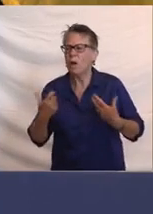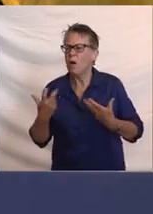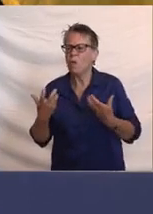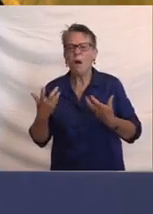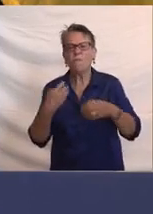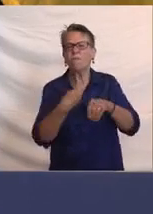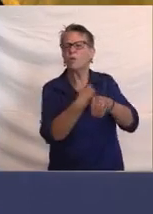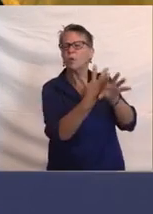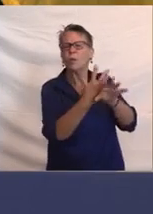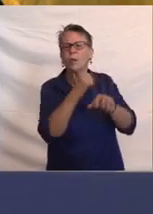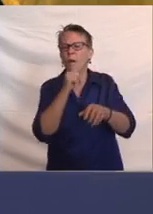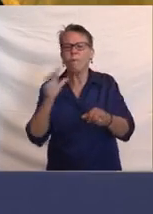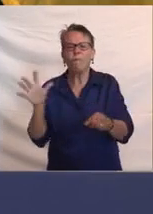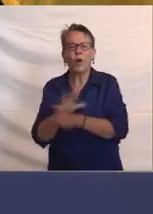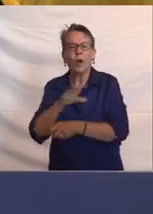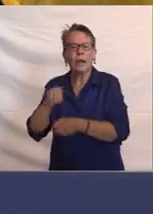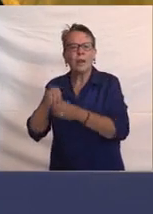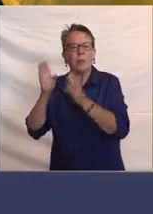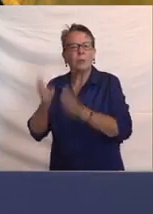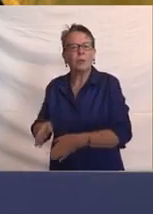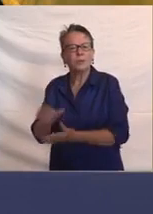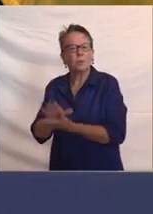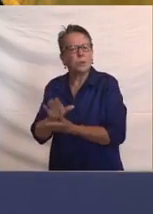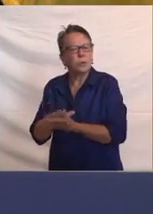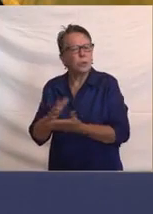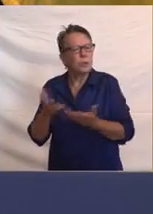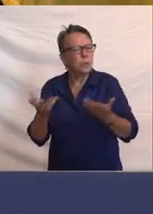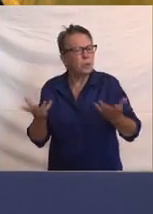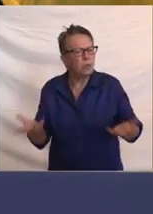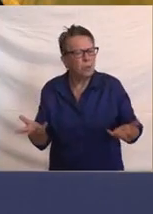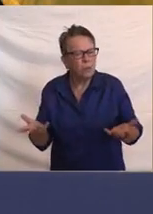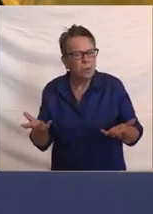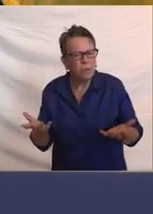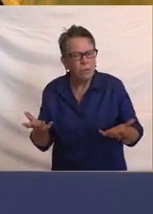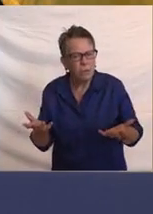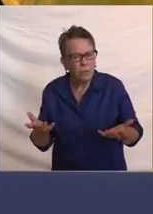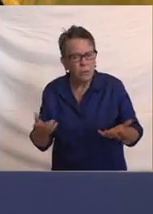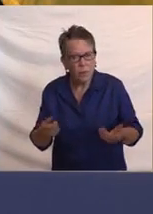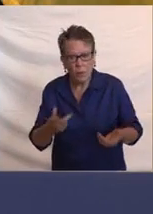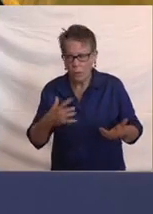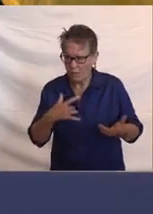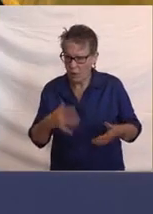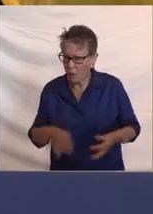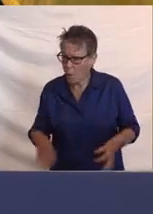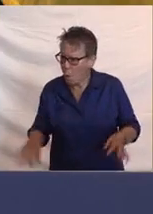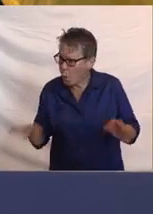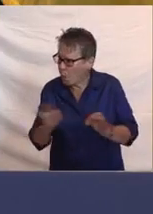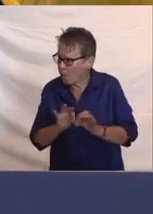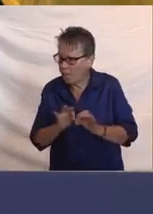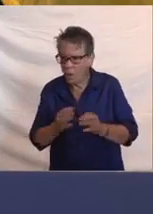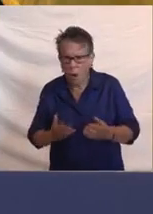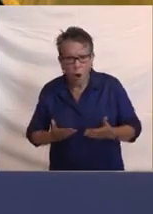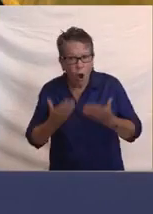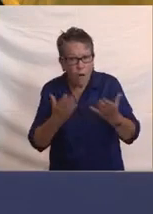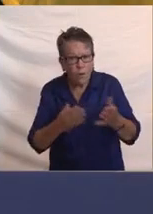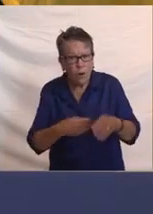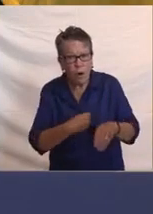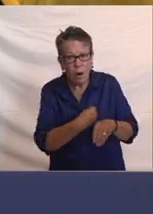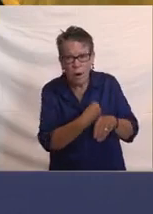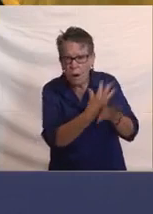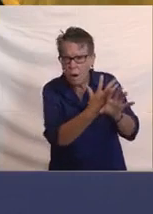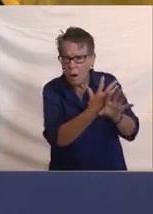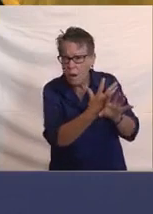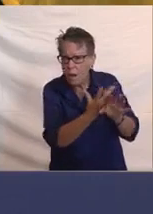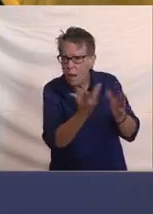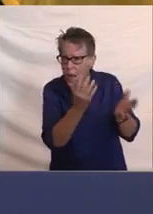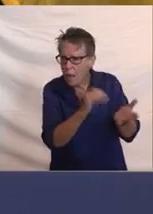Would it make sense to think about offering a virtual alternative separate from just each individual school